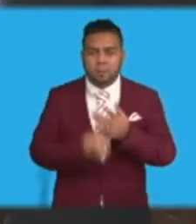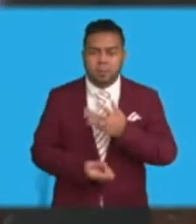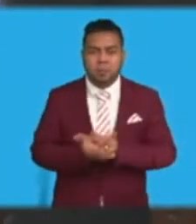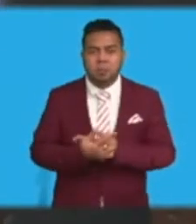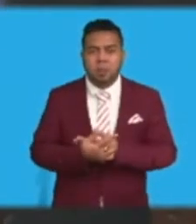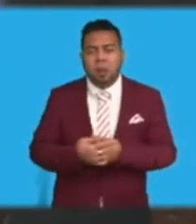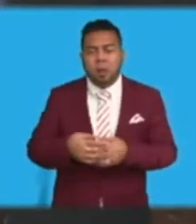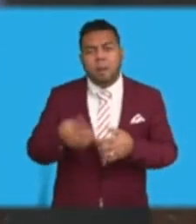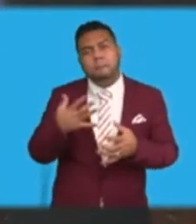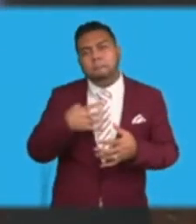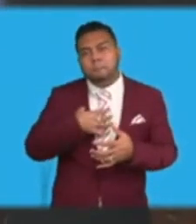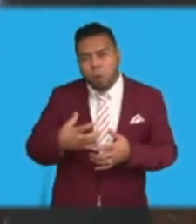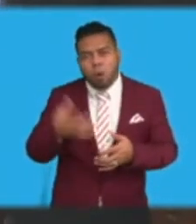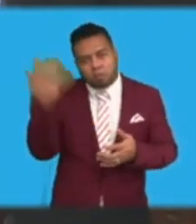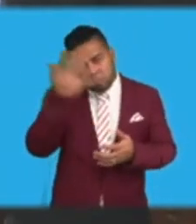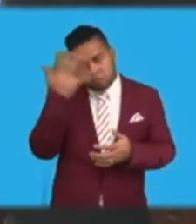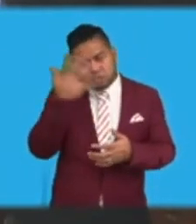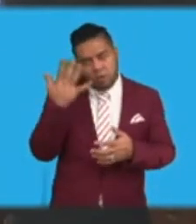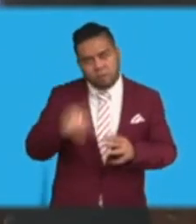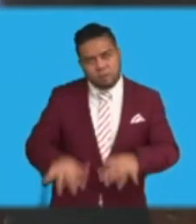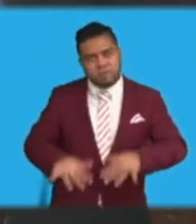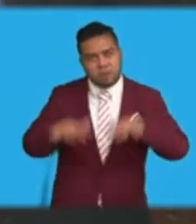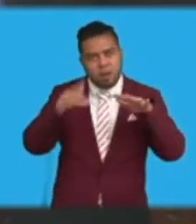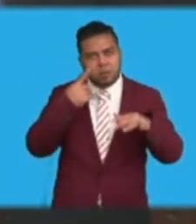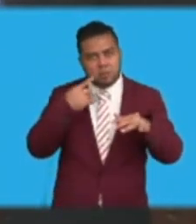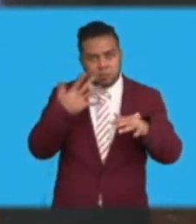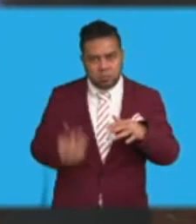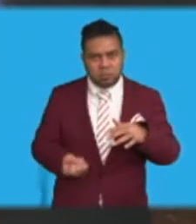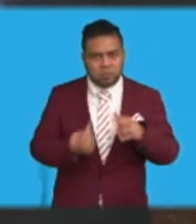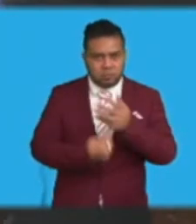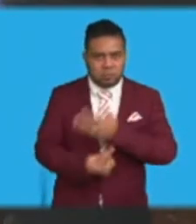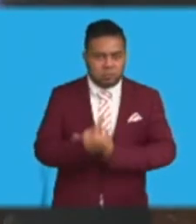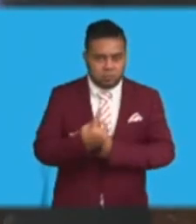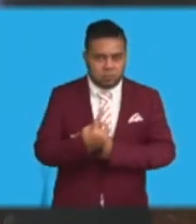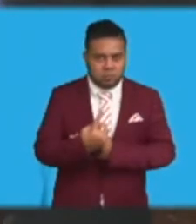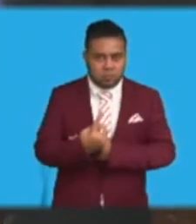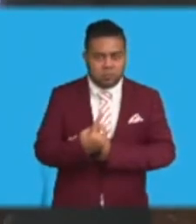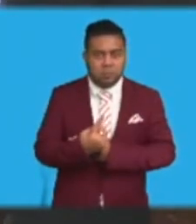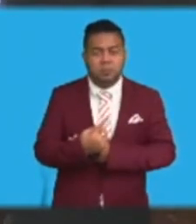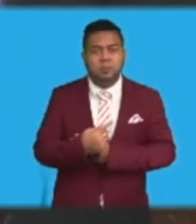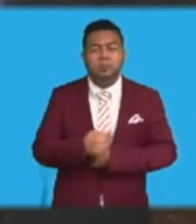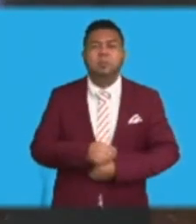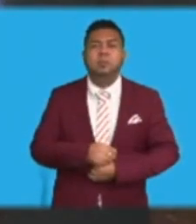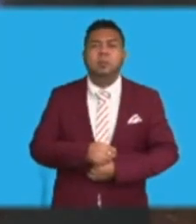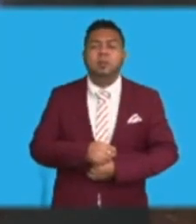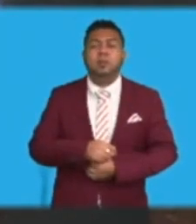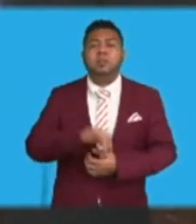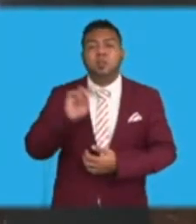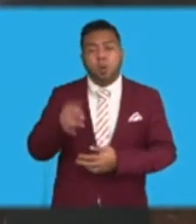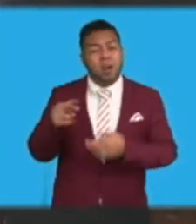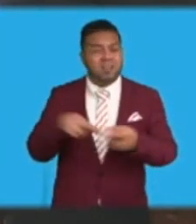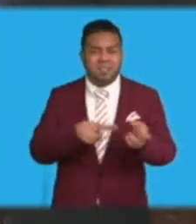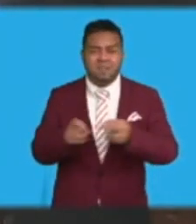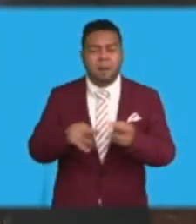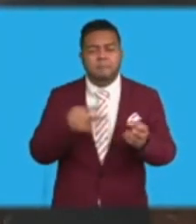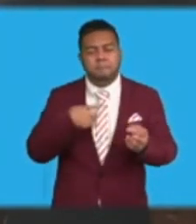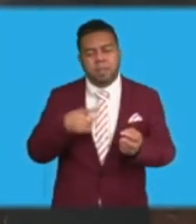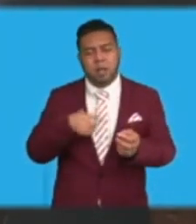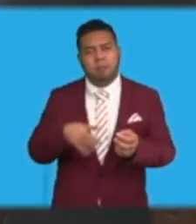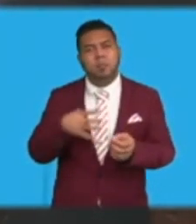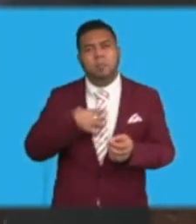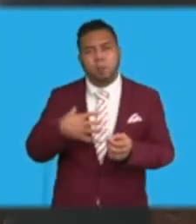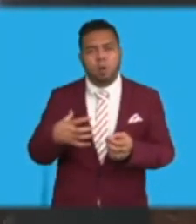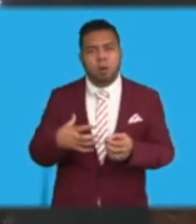Speaker, if a river's drainage basin or floodplain has been heavily urbanized, a river becomes much more prone to